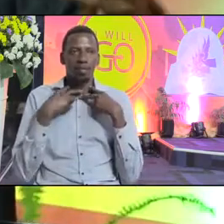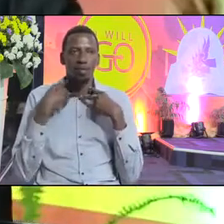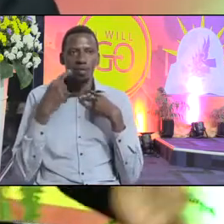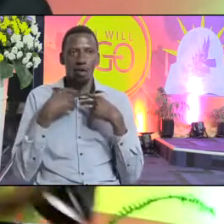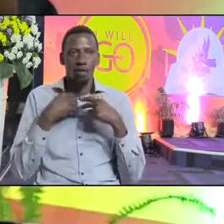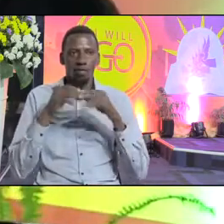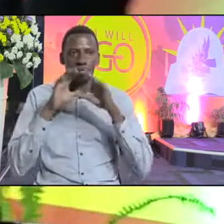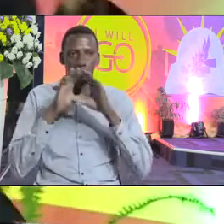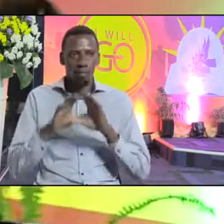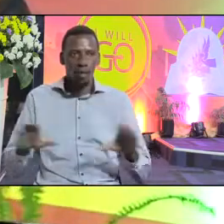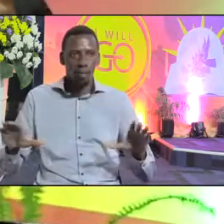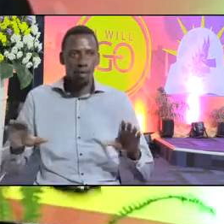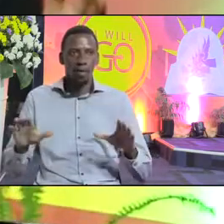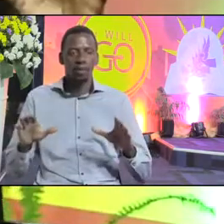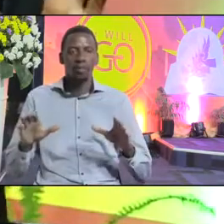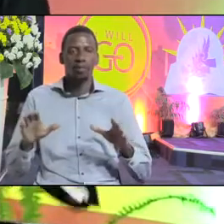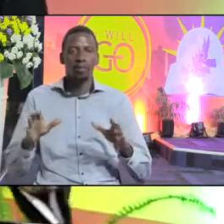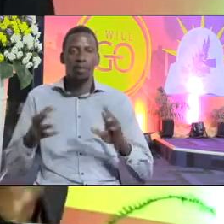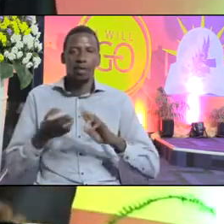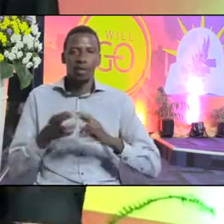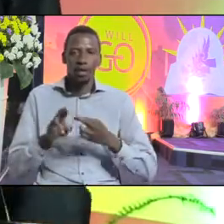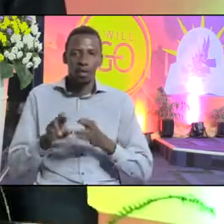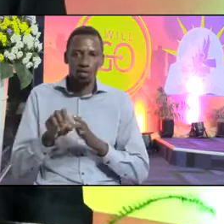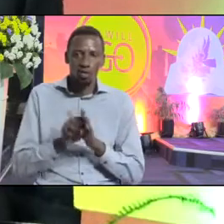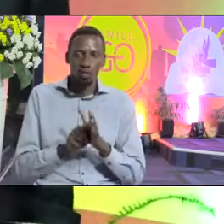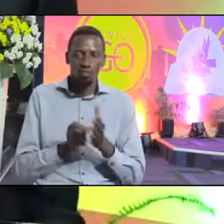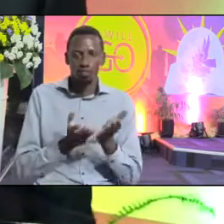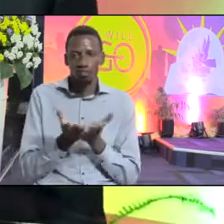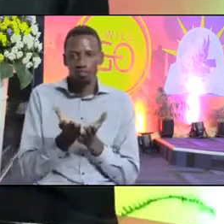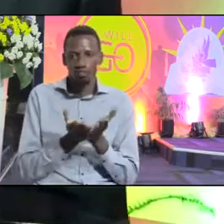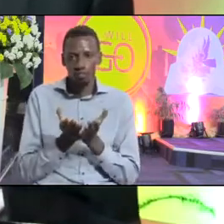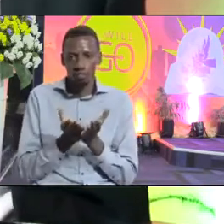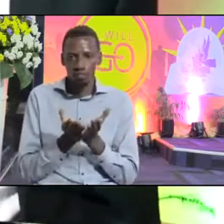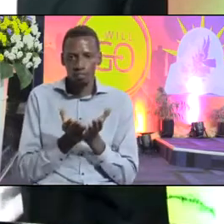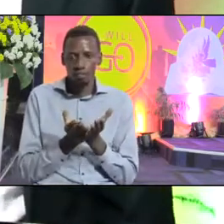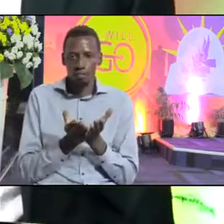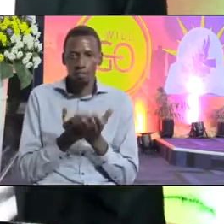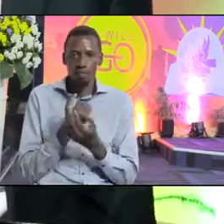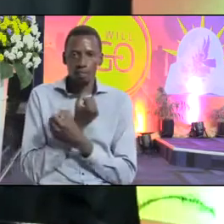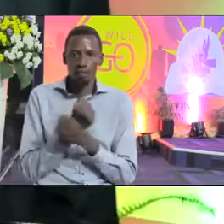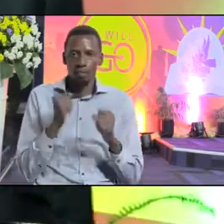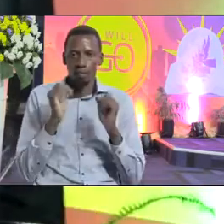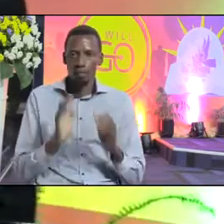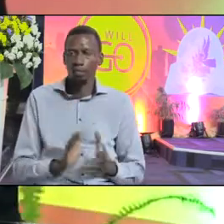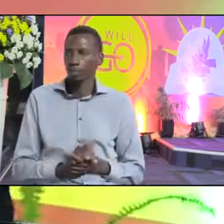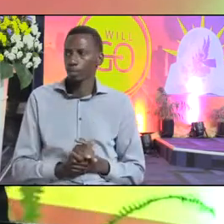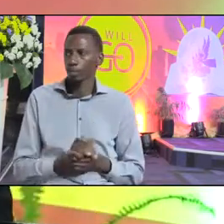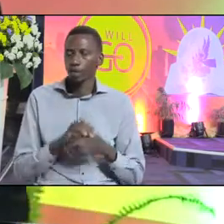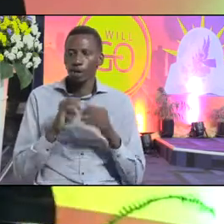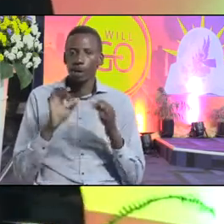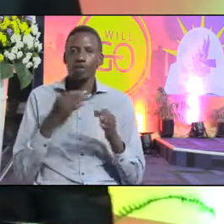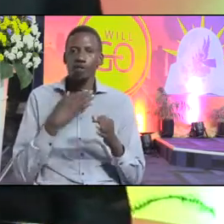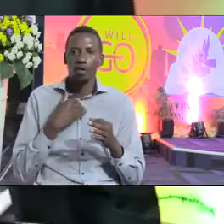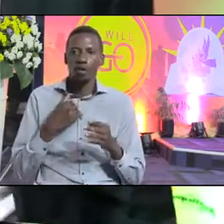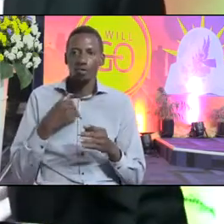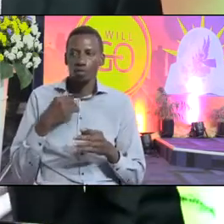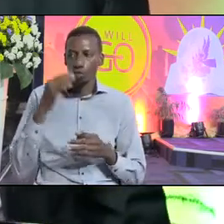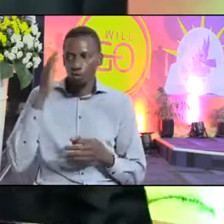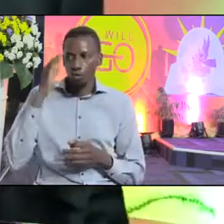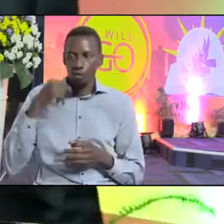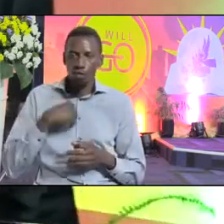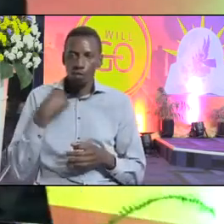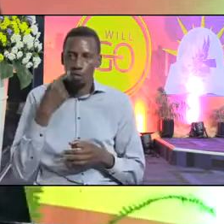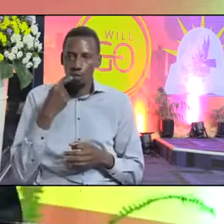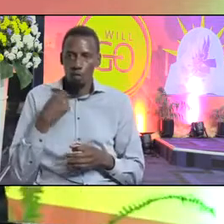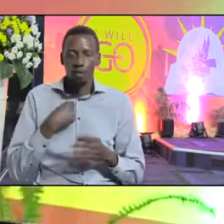permanent relationship of servitude to the Savior. If you want to know who I am, Paul says, or what I am,